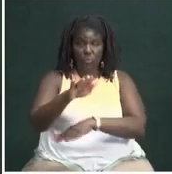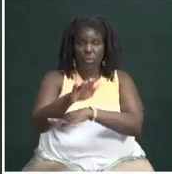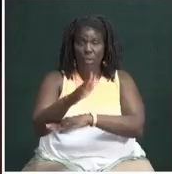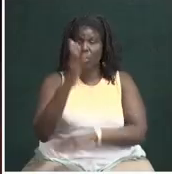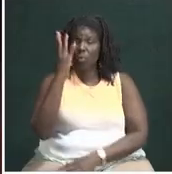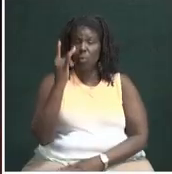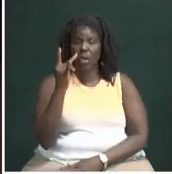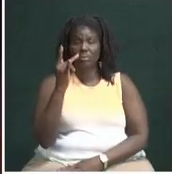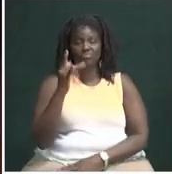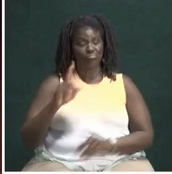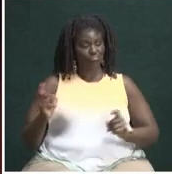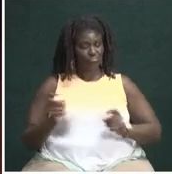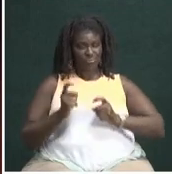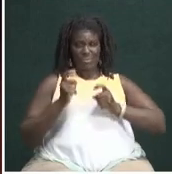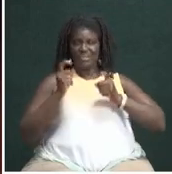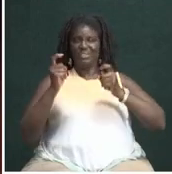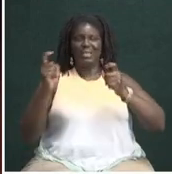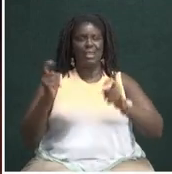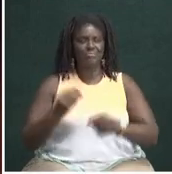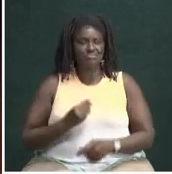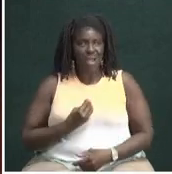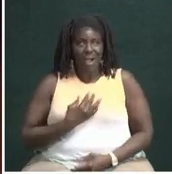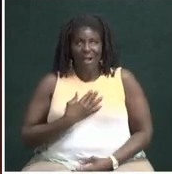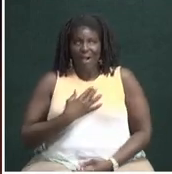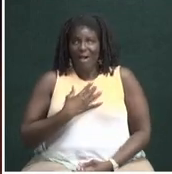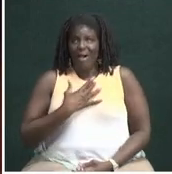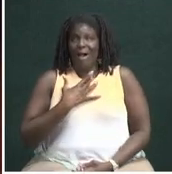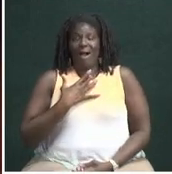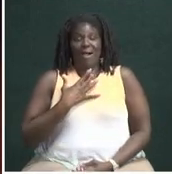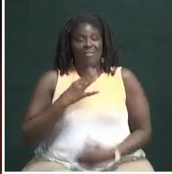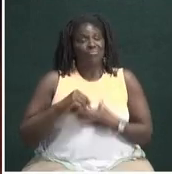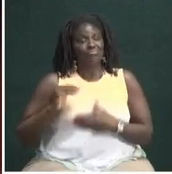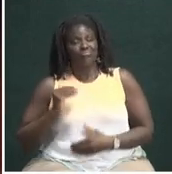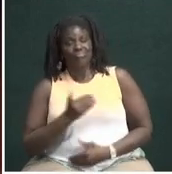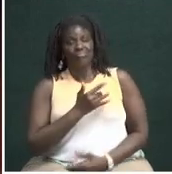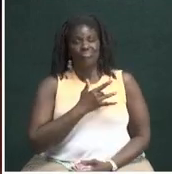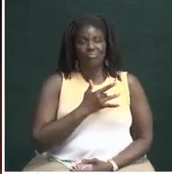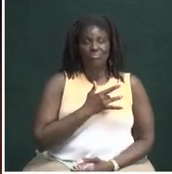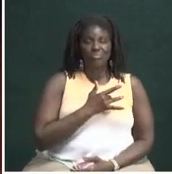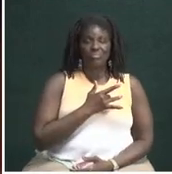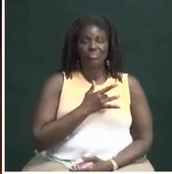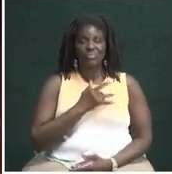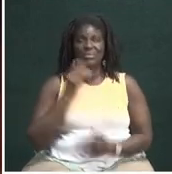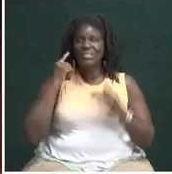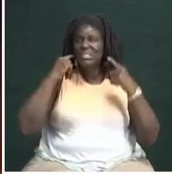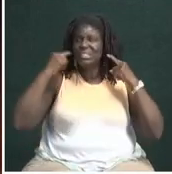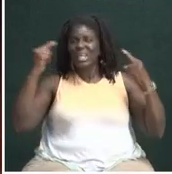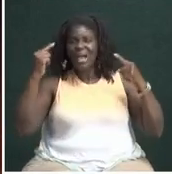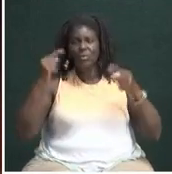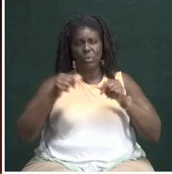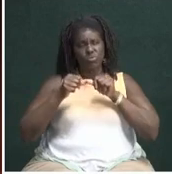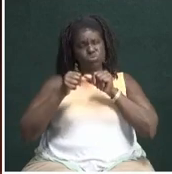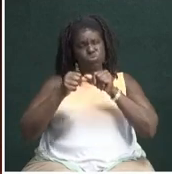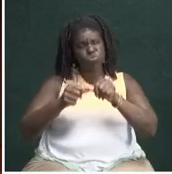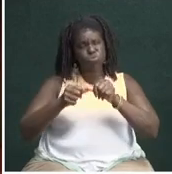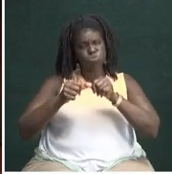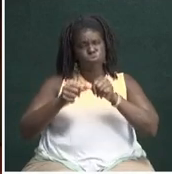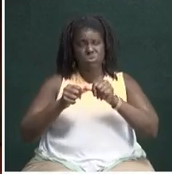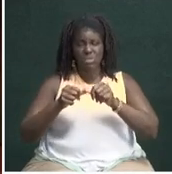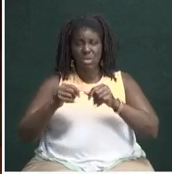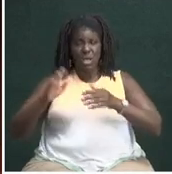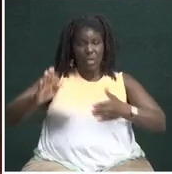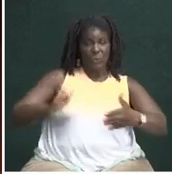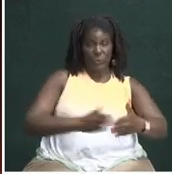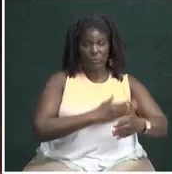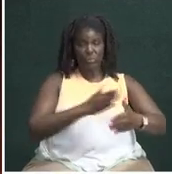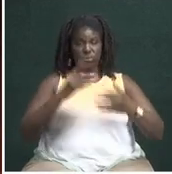a celebration is rising within us, a sound of persistence, a song